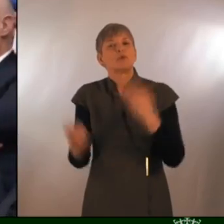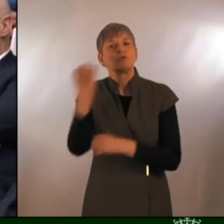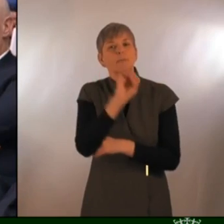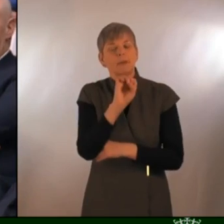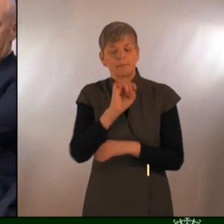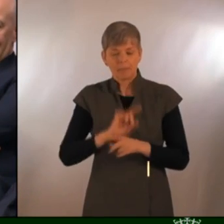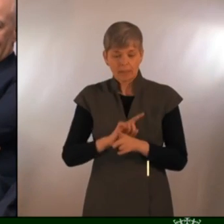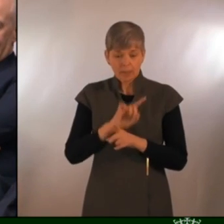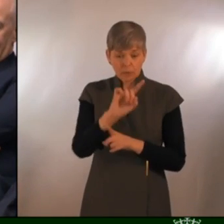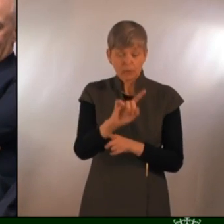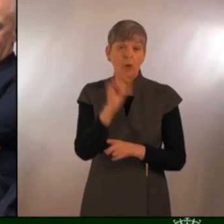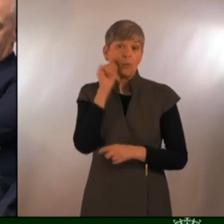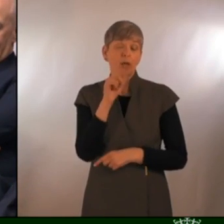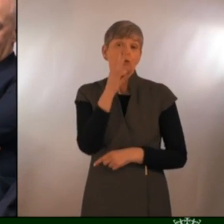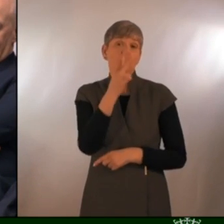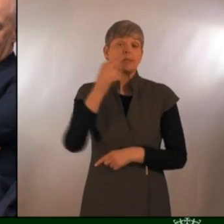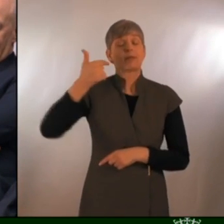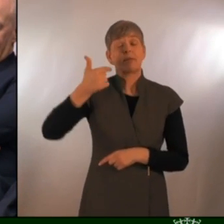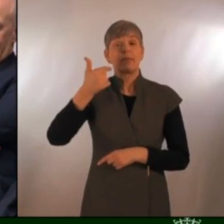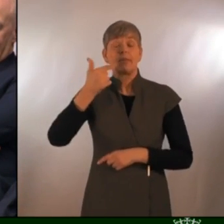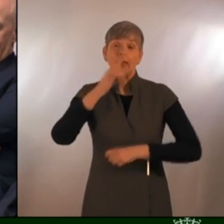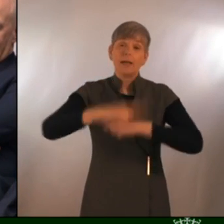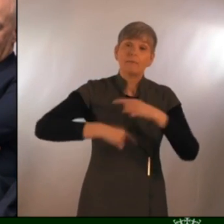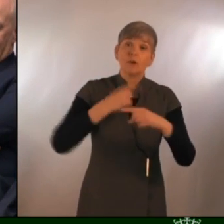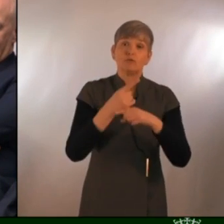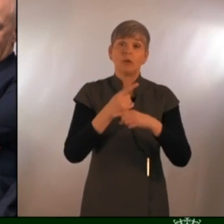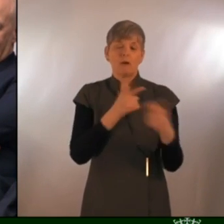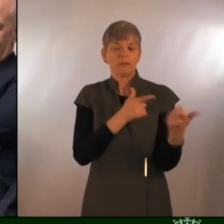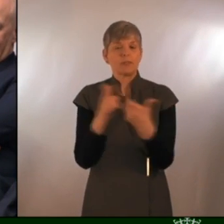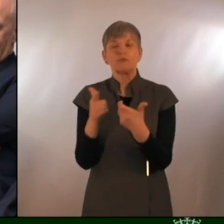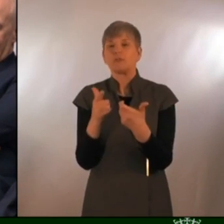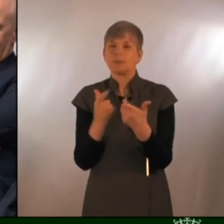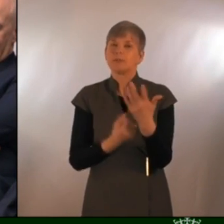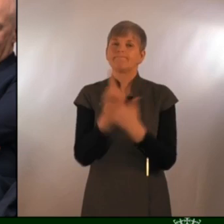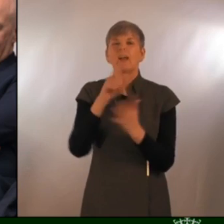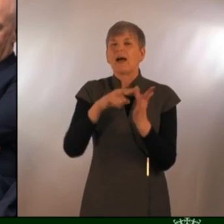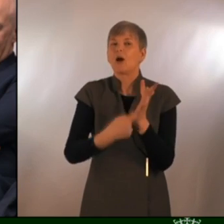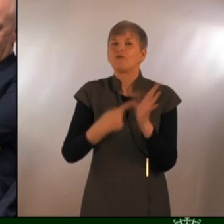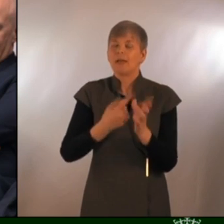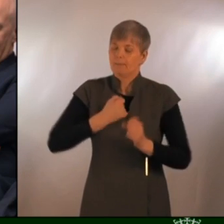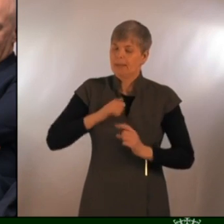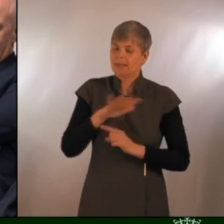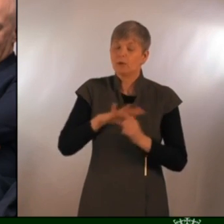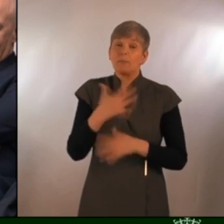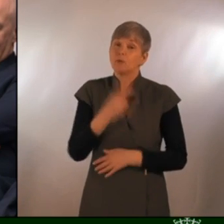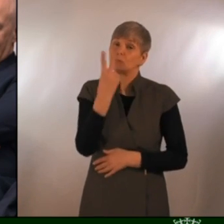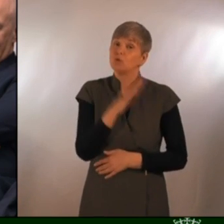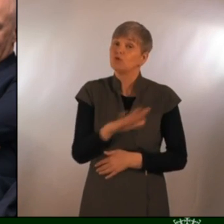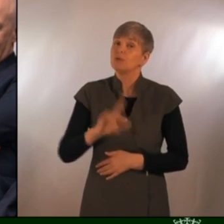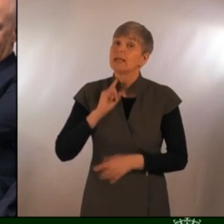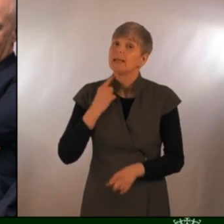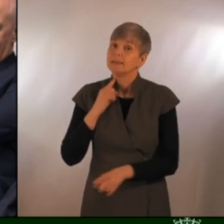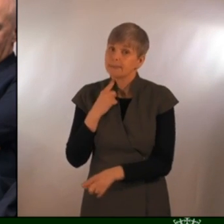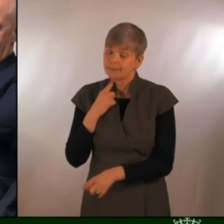of the IRA terrorist attack in my town, which killed 2 children. Over the last quarter of a century, the Peace Foundation, based